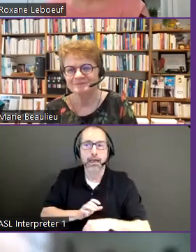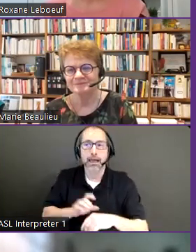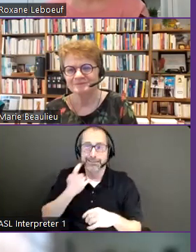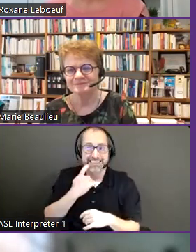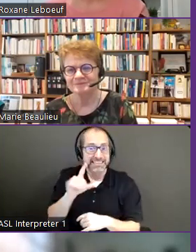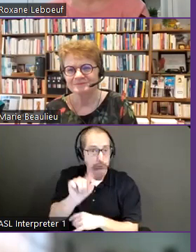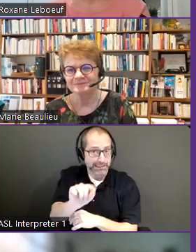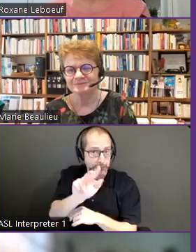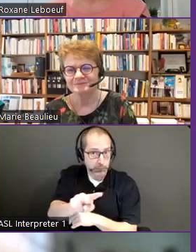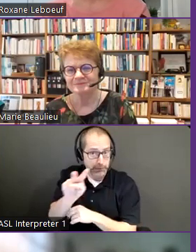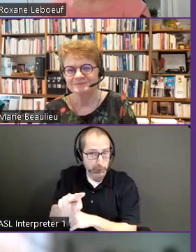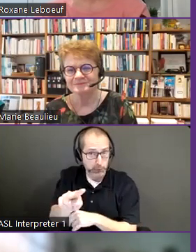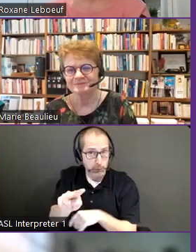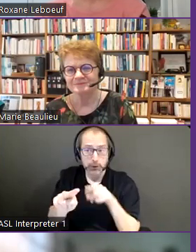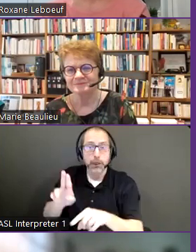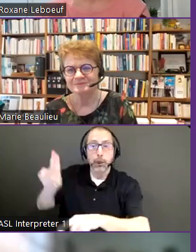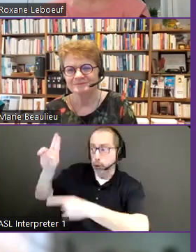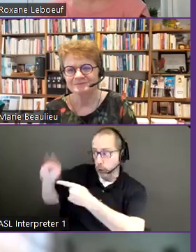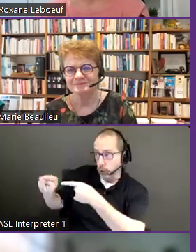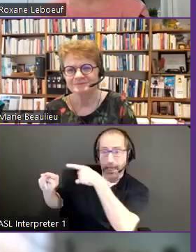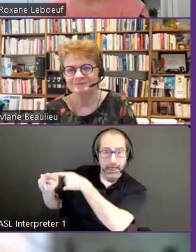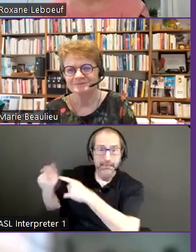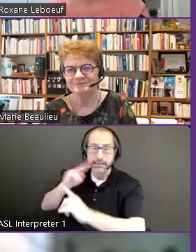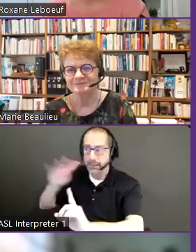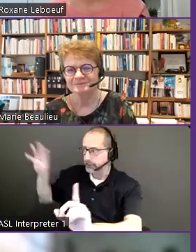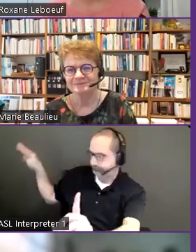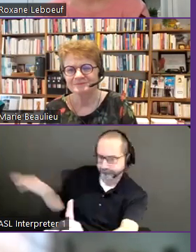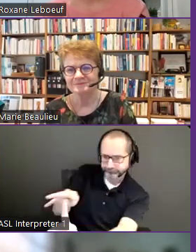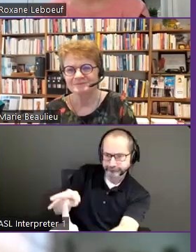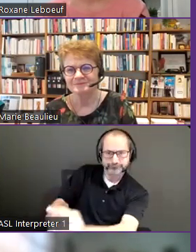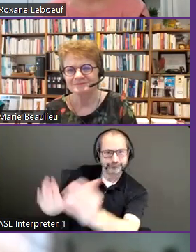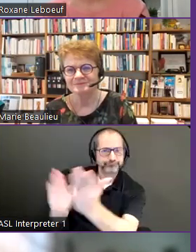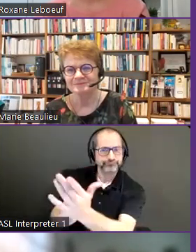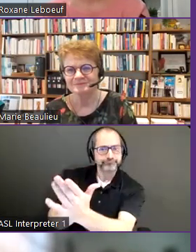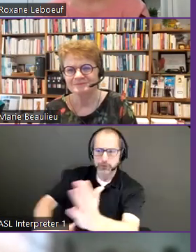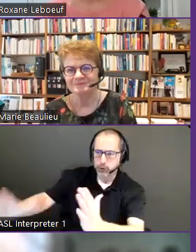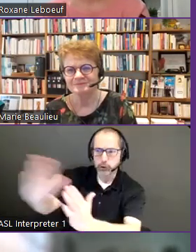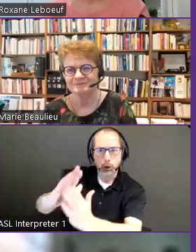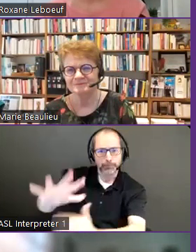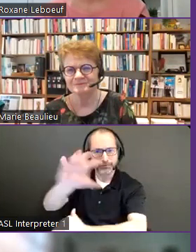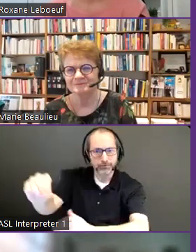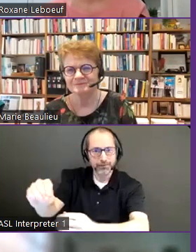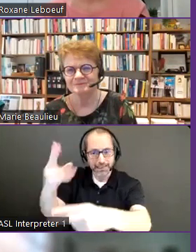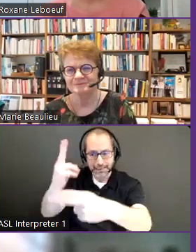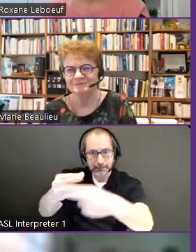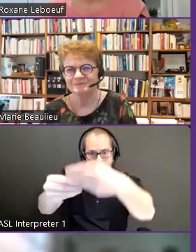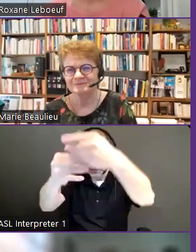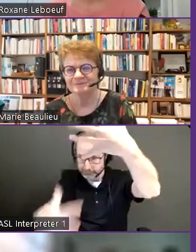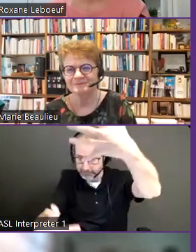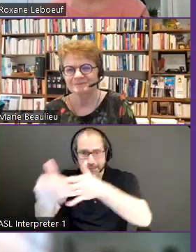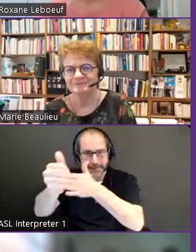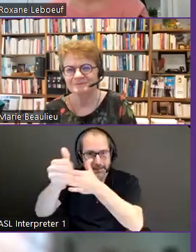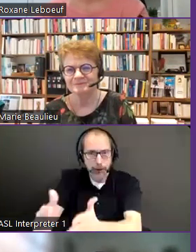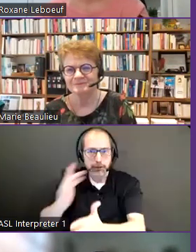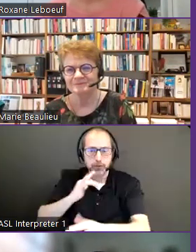2022, the United Nations recognized her as one of the top 50 leaders of the decade of healthy